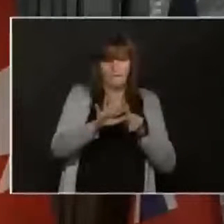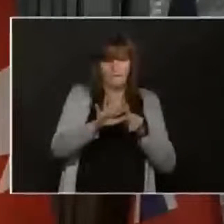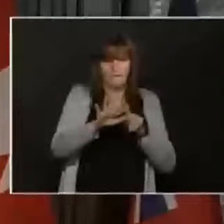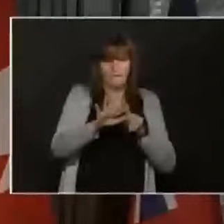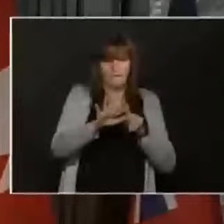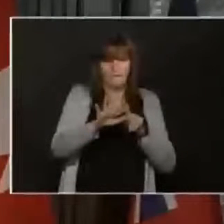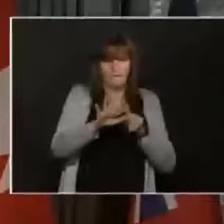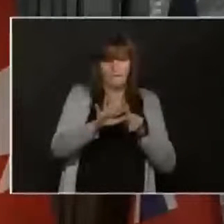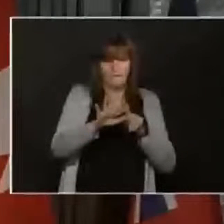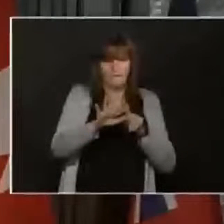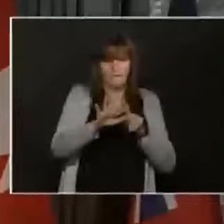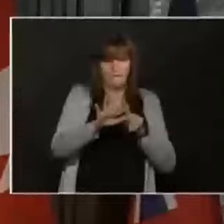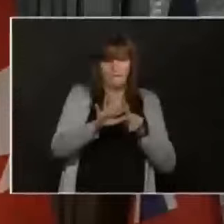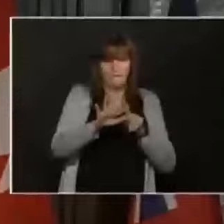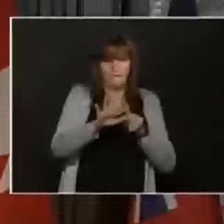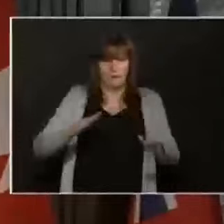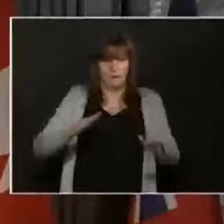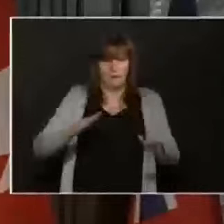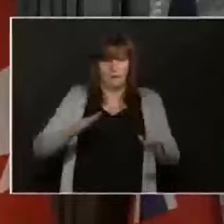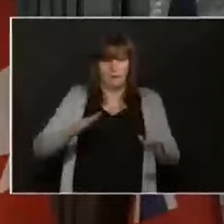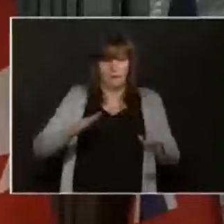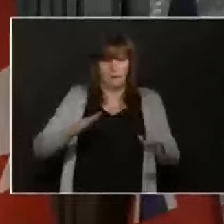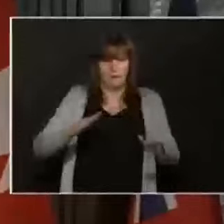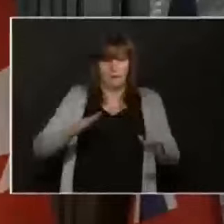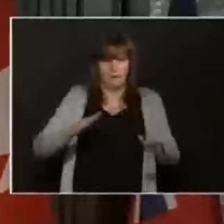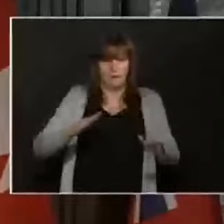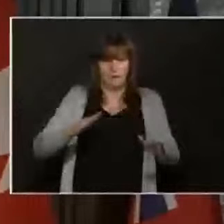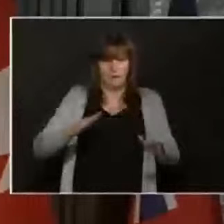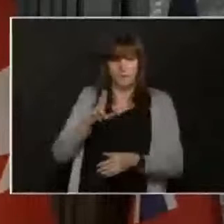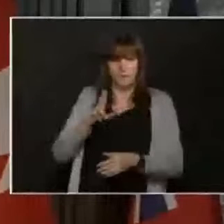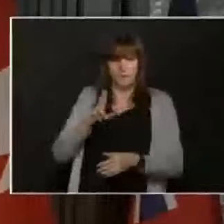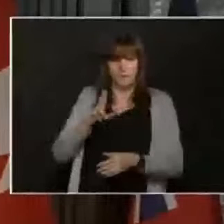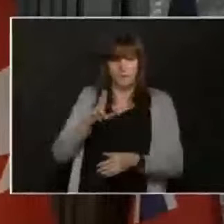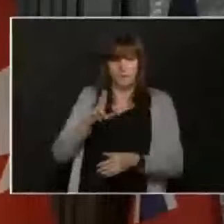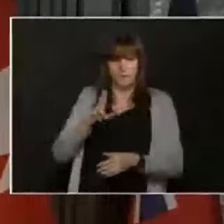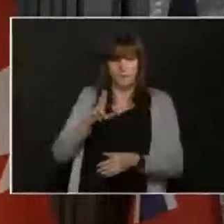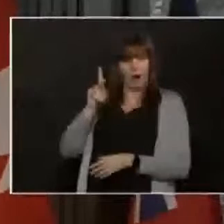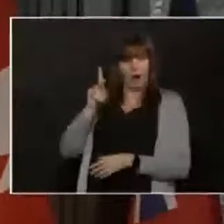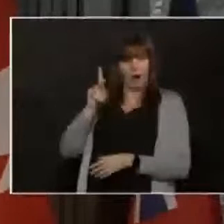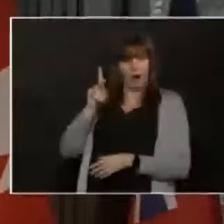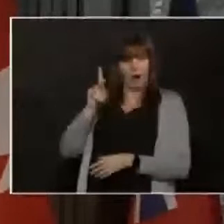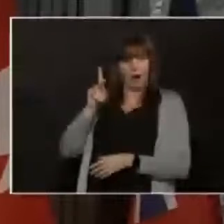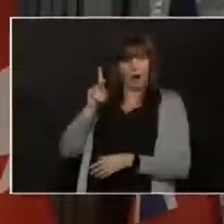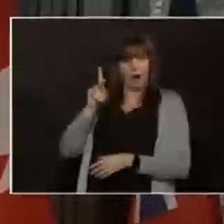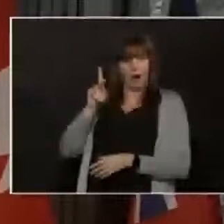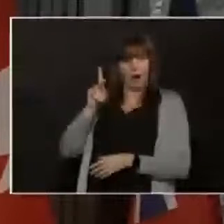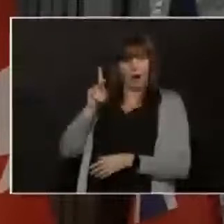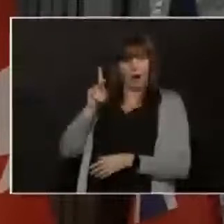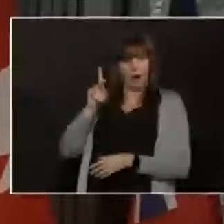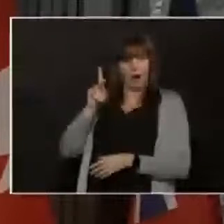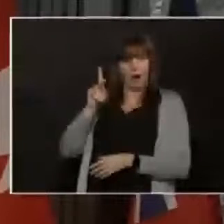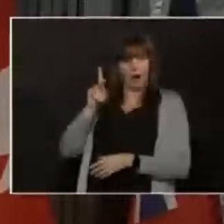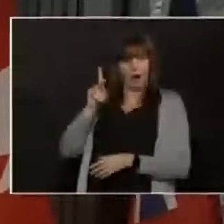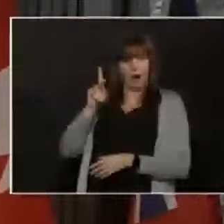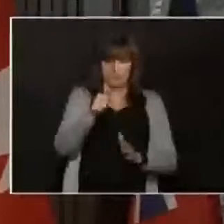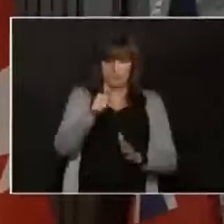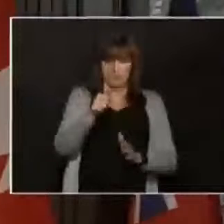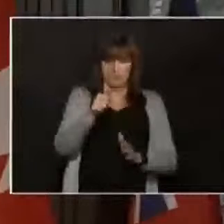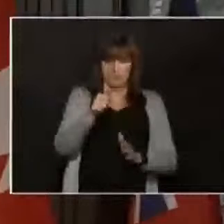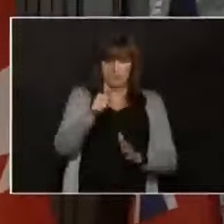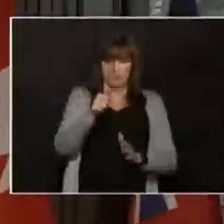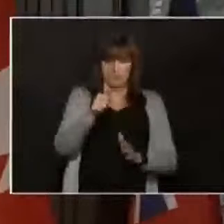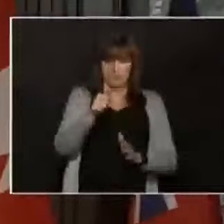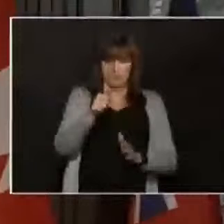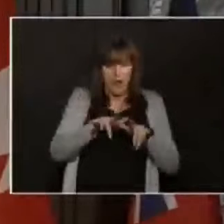days. Now, the vaccine and this new variant is not more lethal, but because it spreads so much